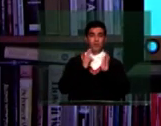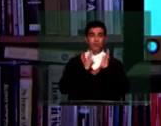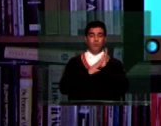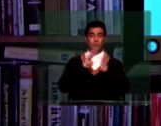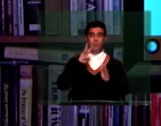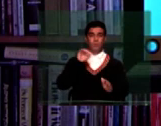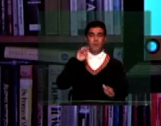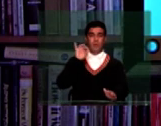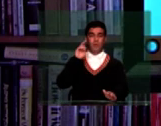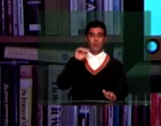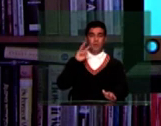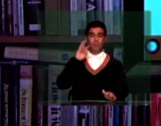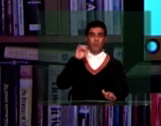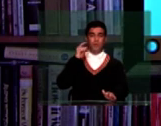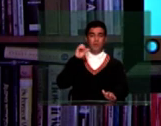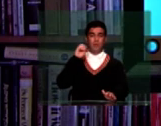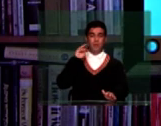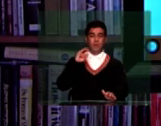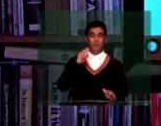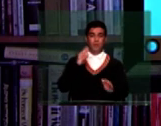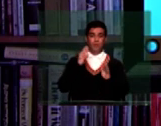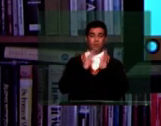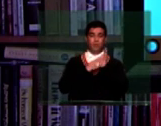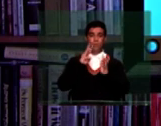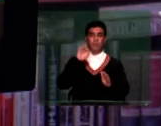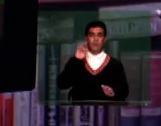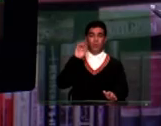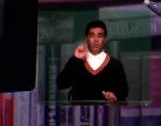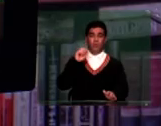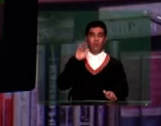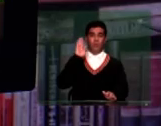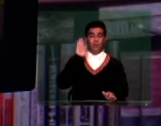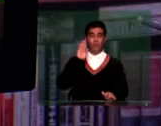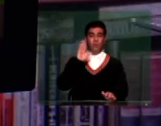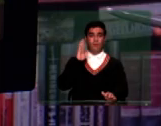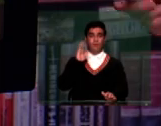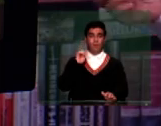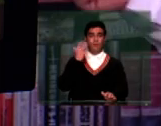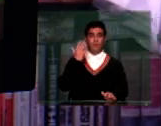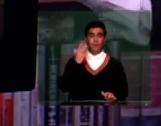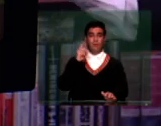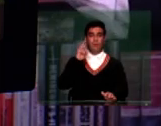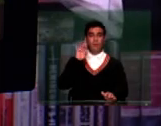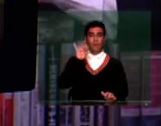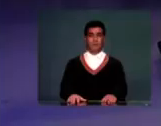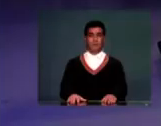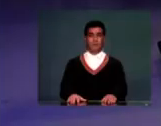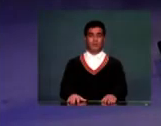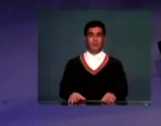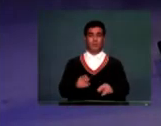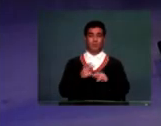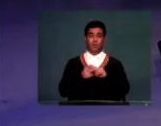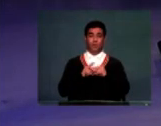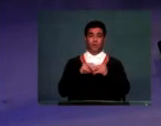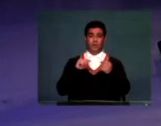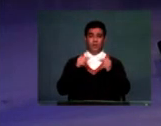molekula manganat iyoni, 9 molekula suv va 5 ta xlorid iyonlari hosil bo'ldi. Bu